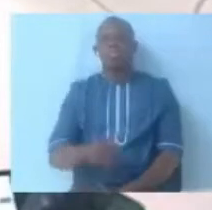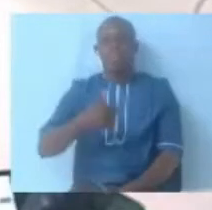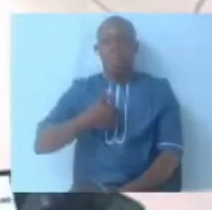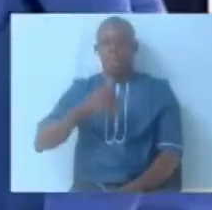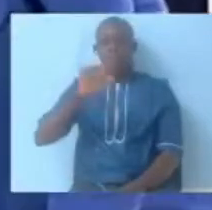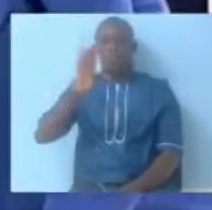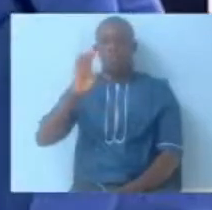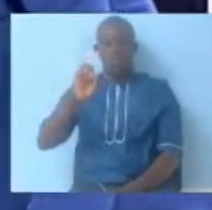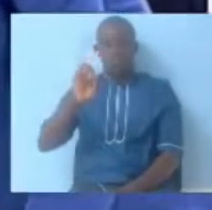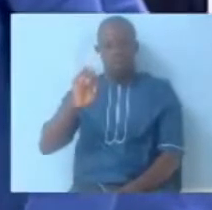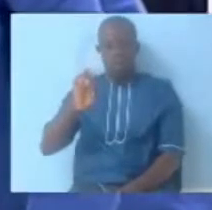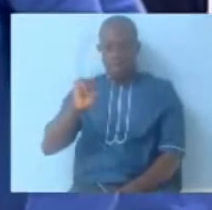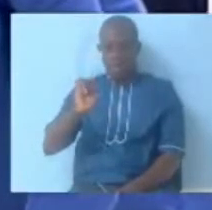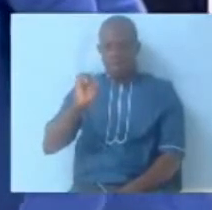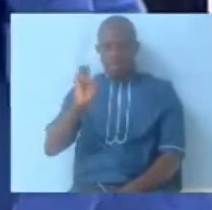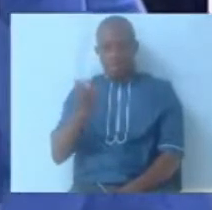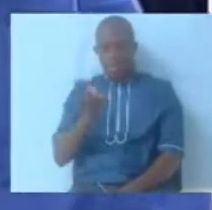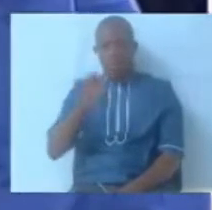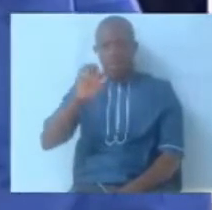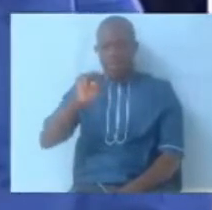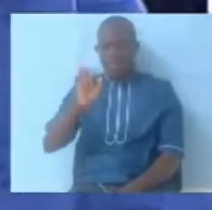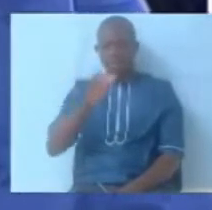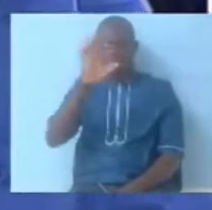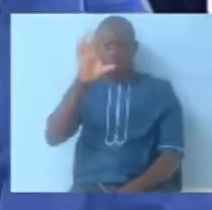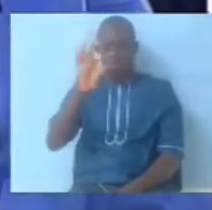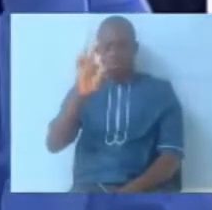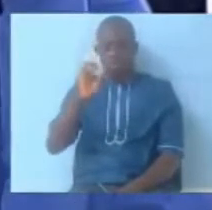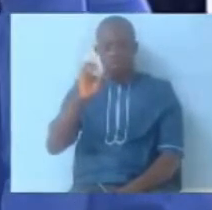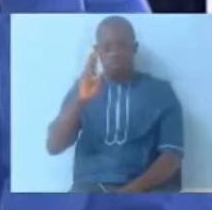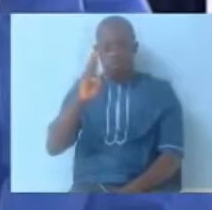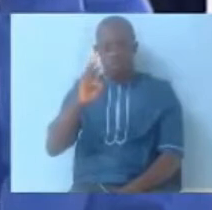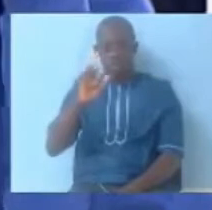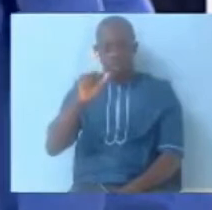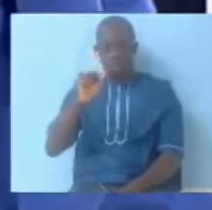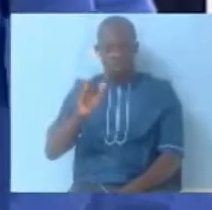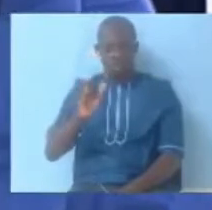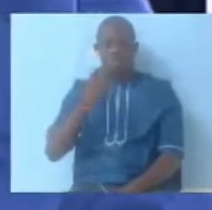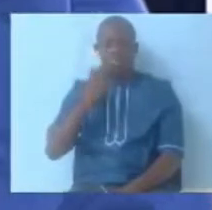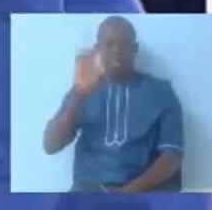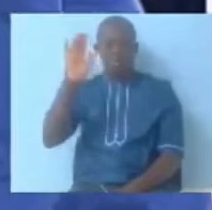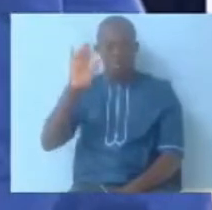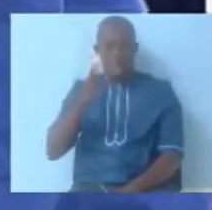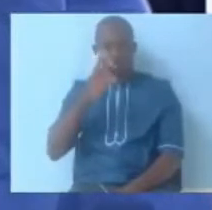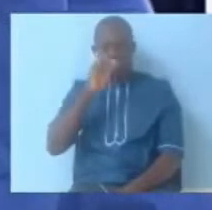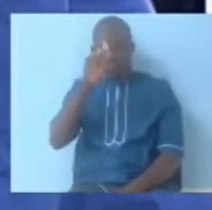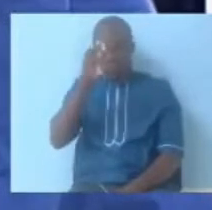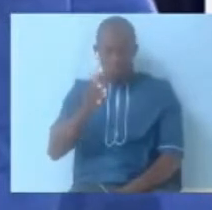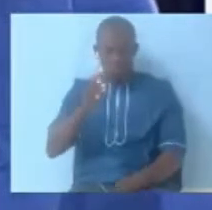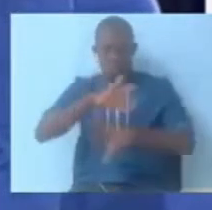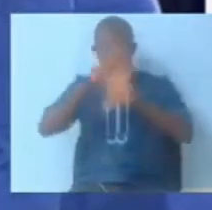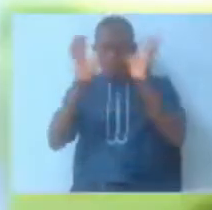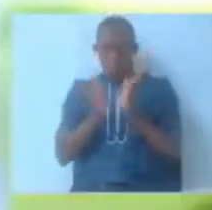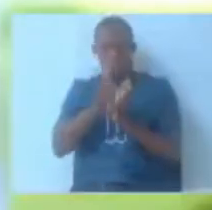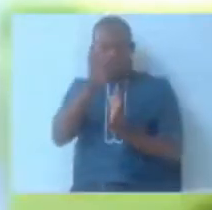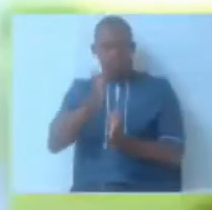I, Borry S. Touray, do swear it. Do swear. I'll speak the truth. That I'll speak the truth. The whole truth. The whole truth. And nothing but the truth. And